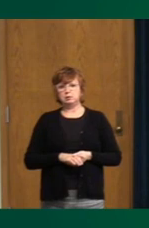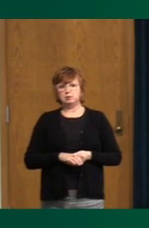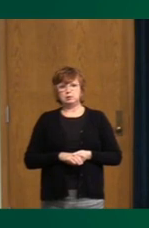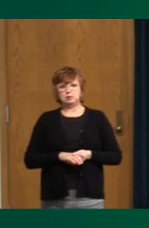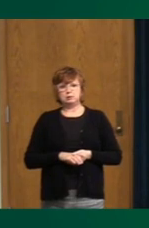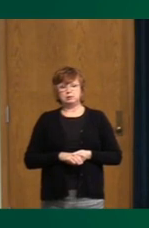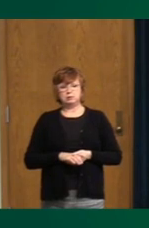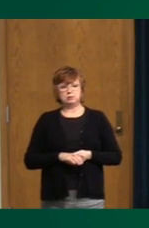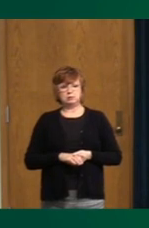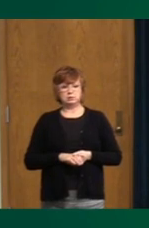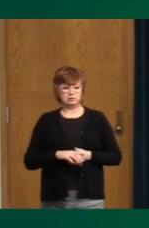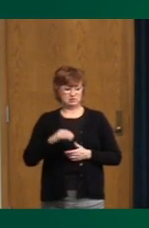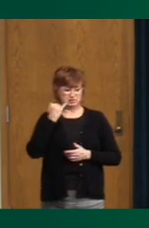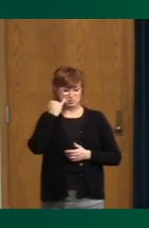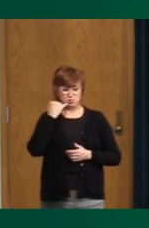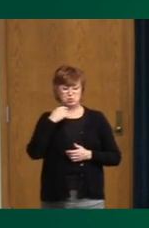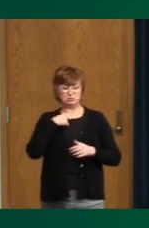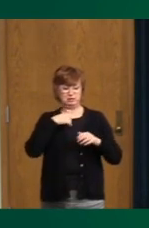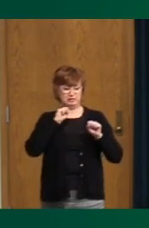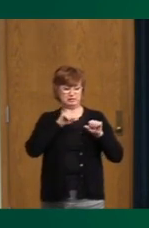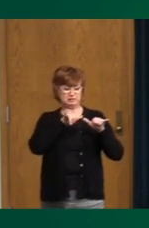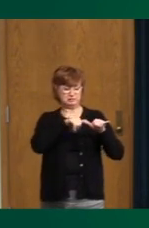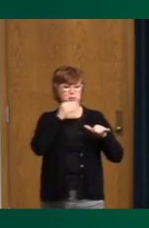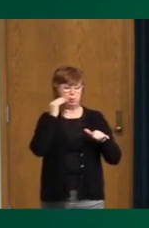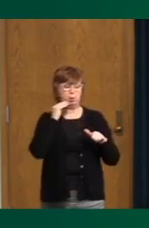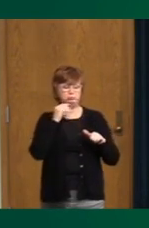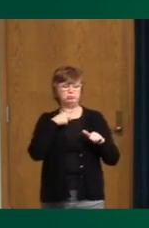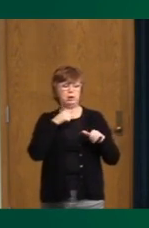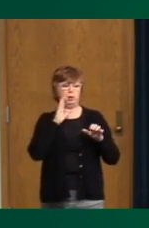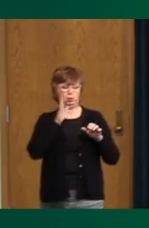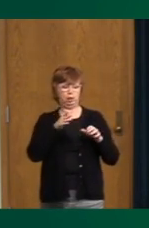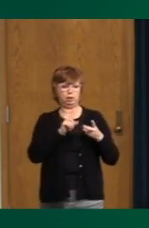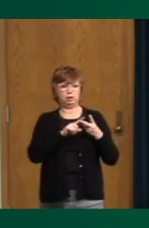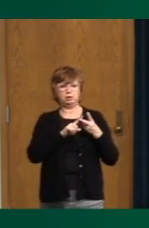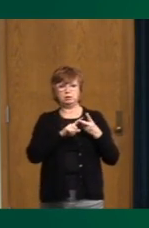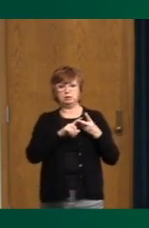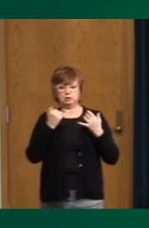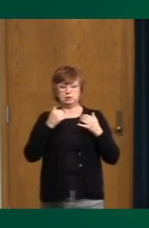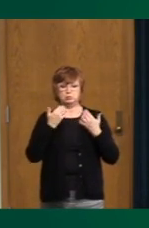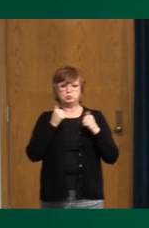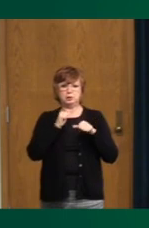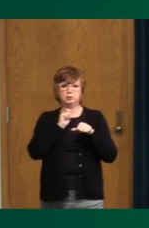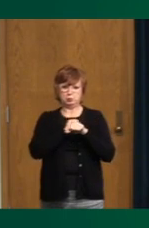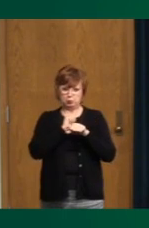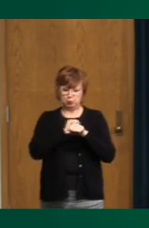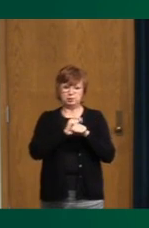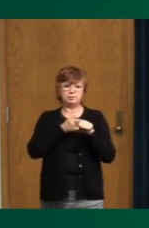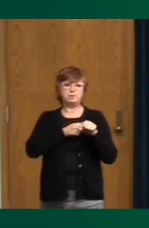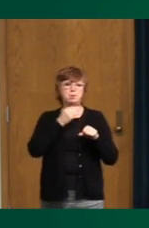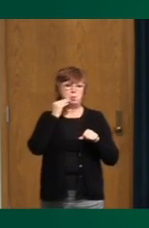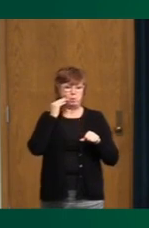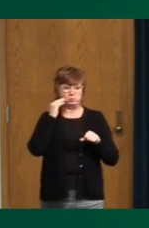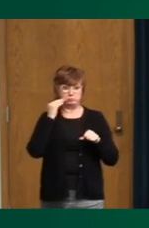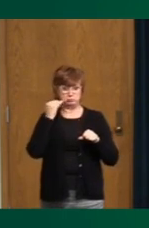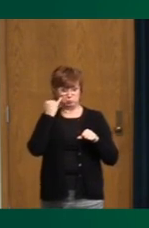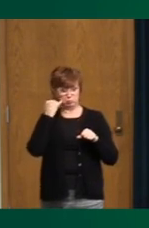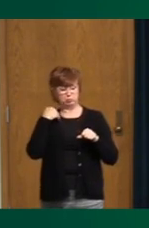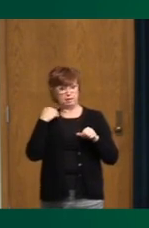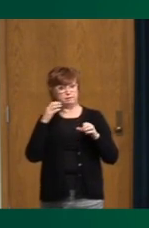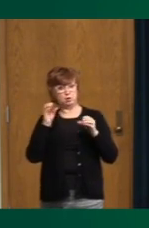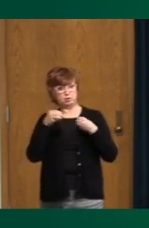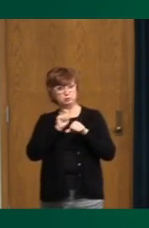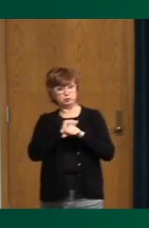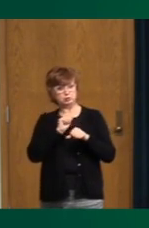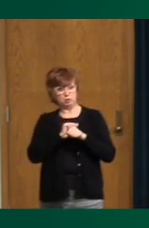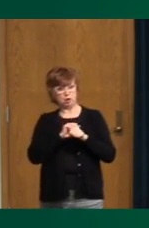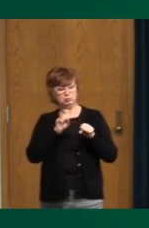possible, wherever possible, continue to work from home. Or if you're working from home now, going back to office, but your job allows you to work from home again, I